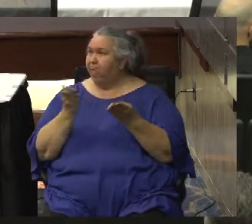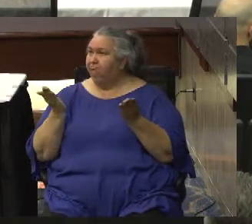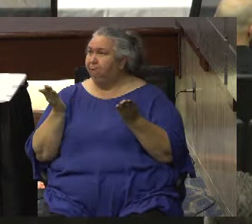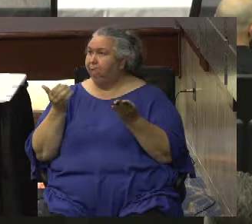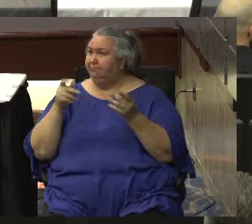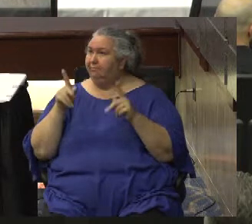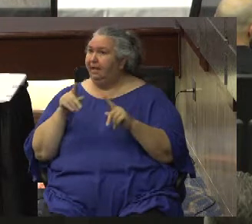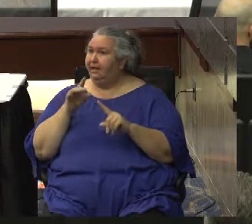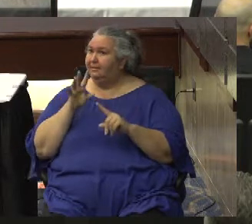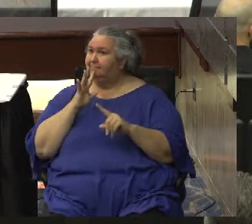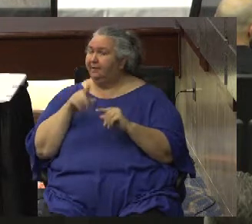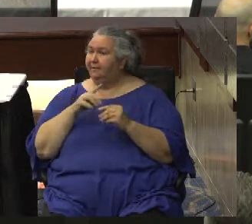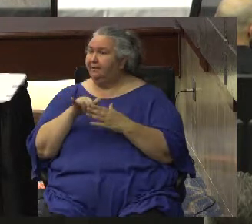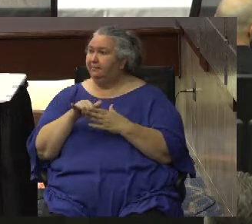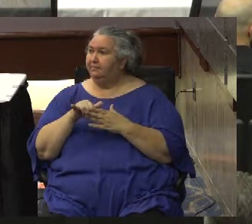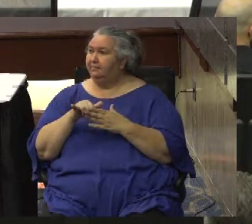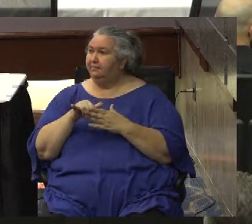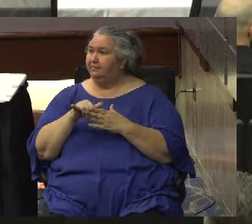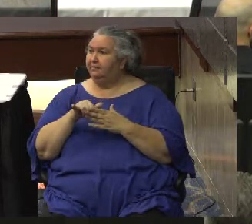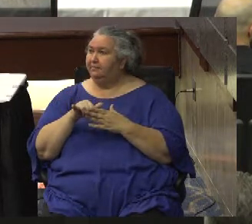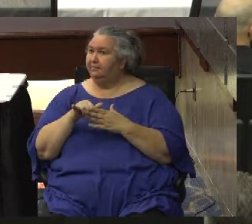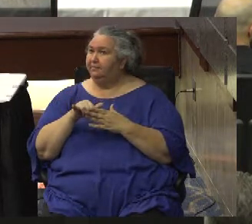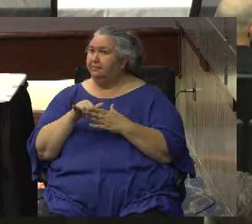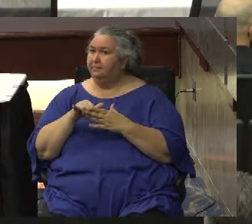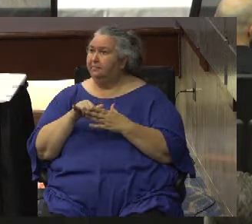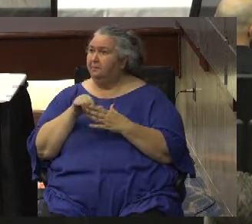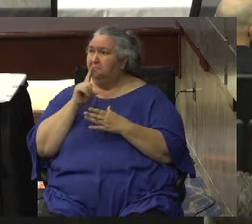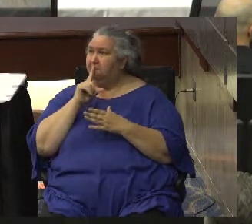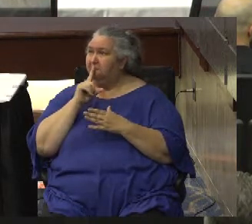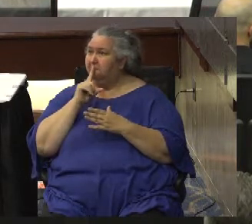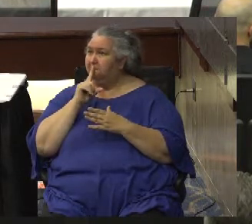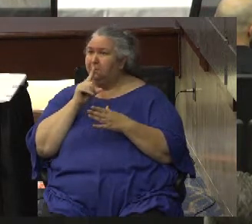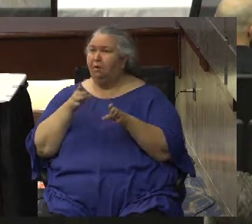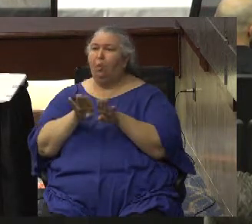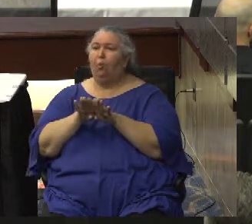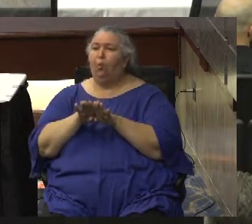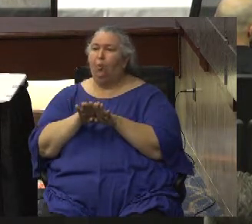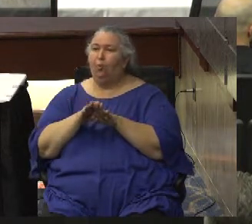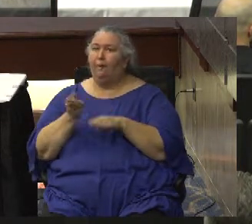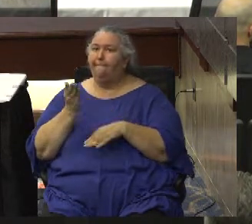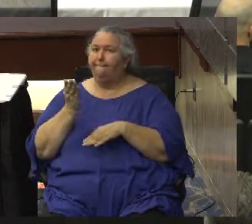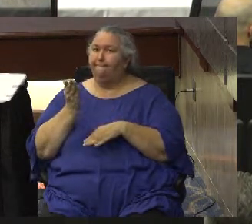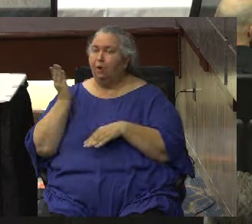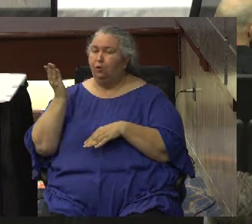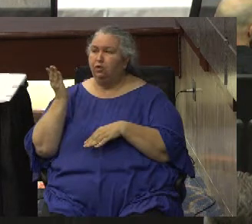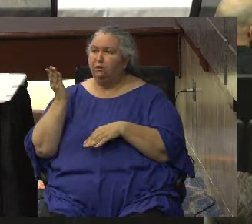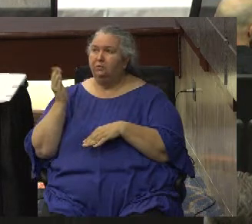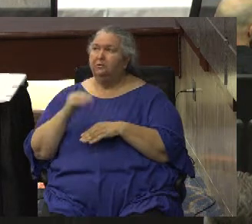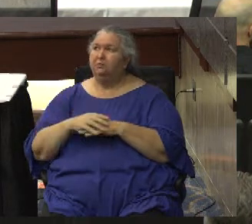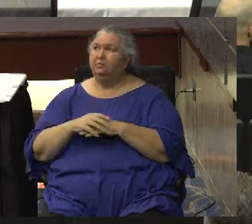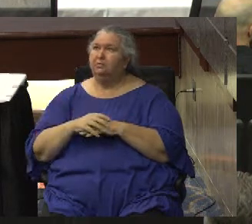to speak on this item? If not, we will close the public hearing. Is there a motion?